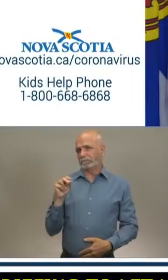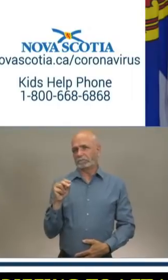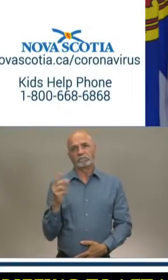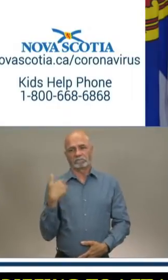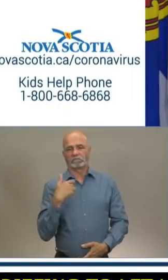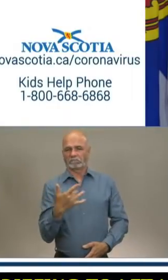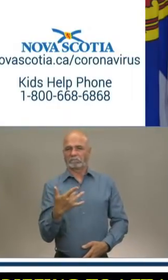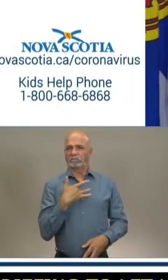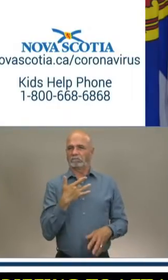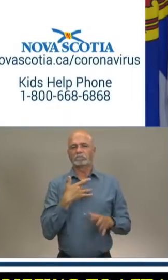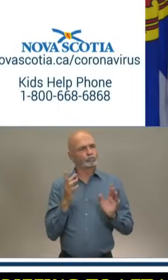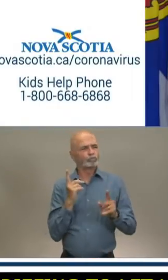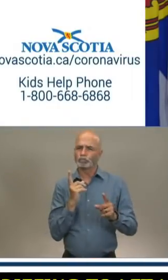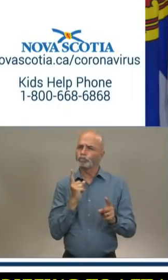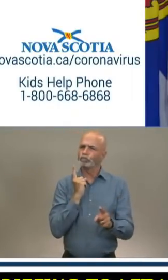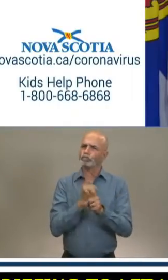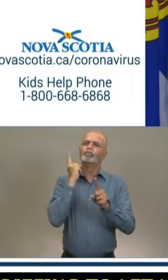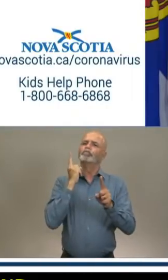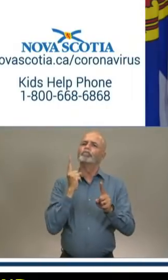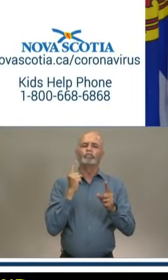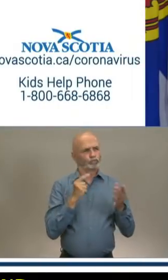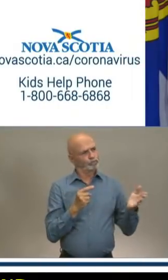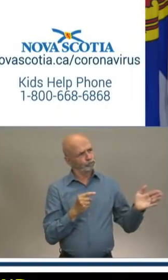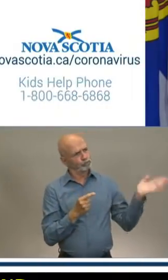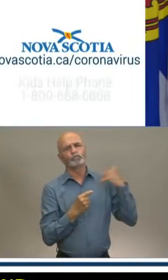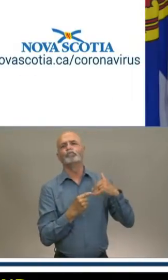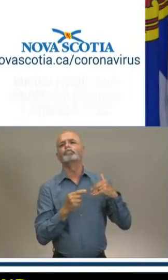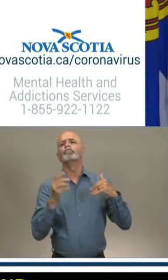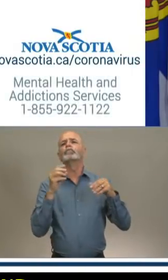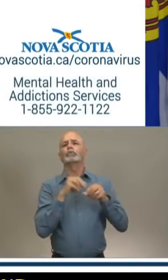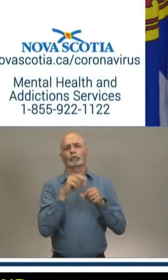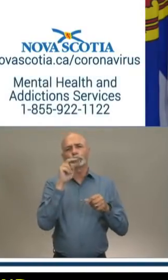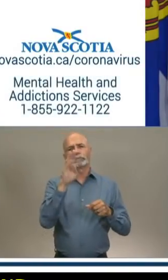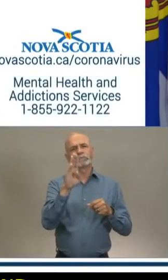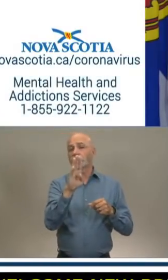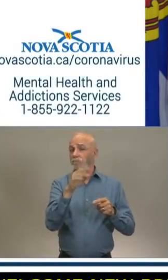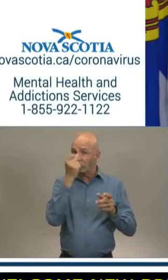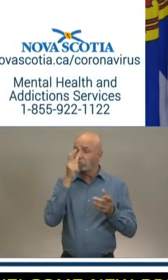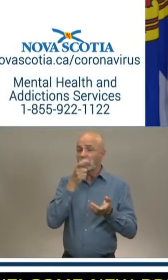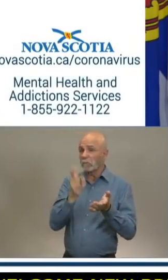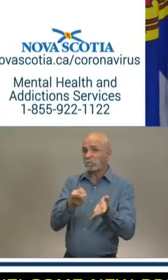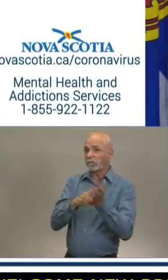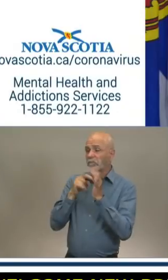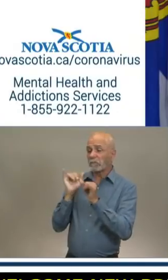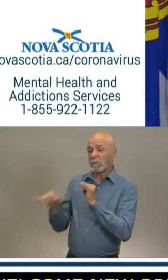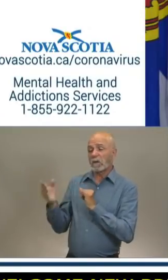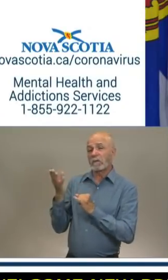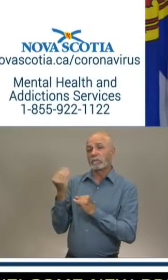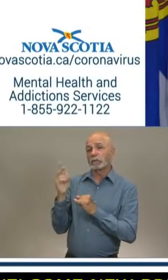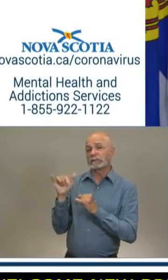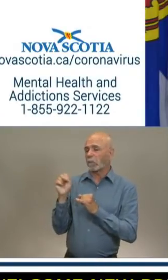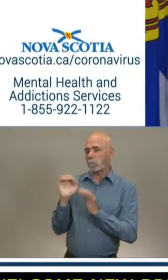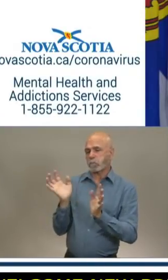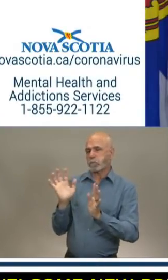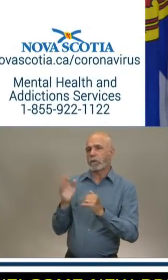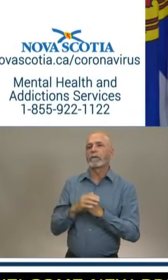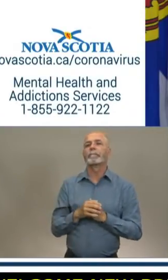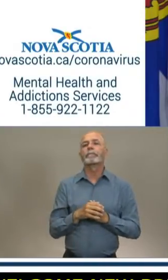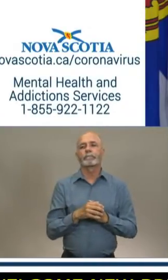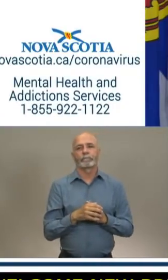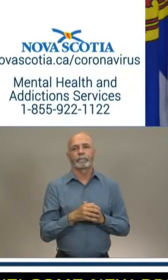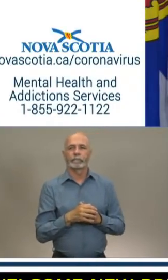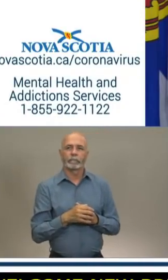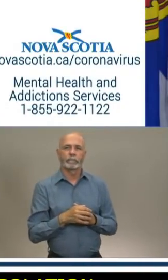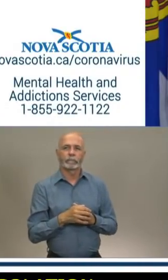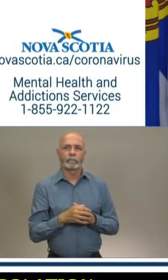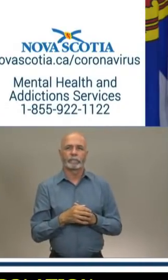be able to welcome New Brunswickers without that modified isolation at that time. And again, today I think is an opportunity for